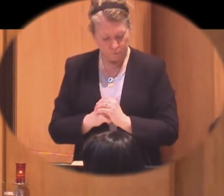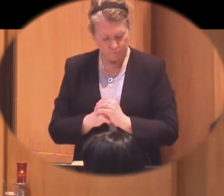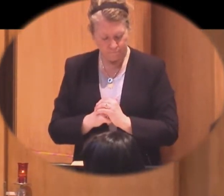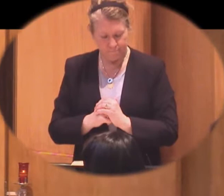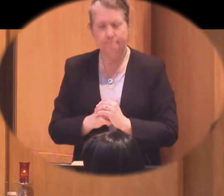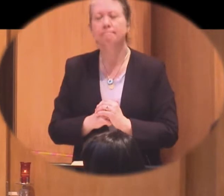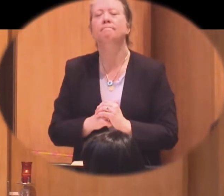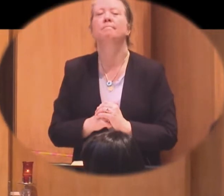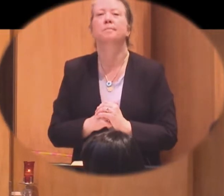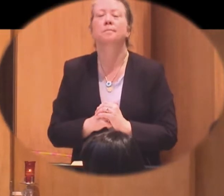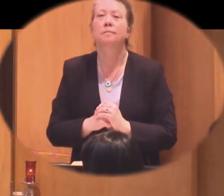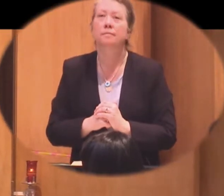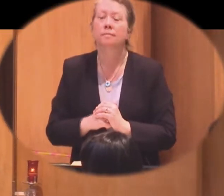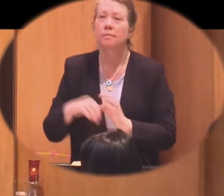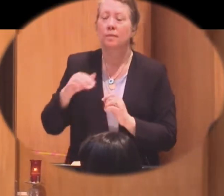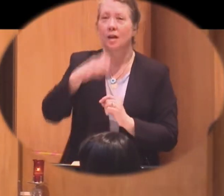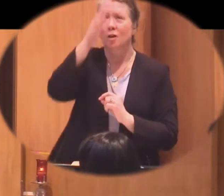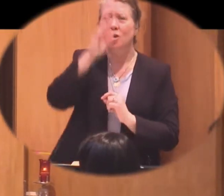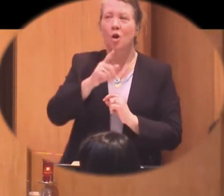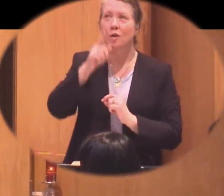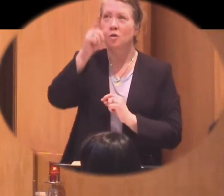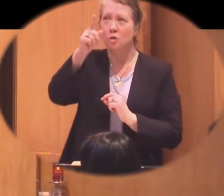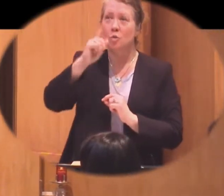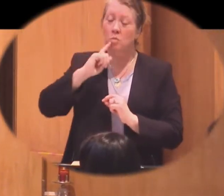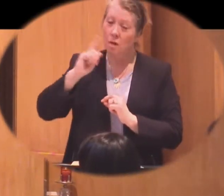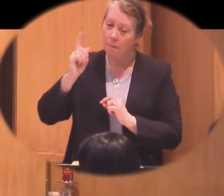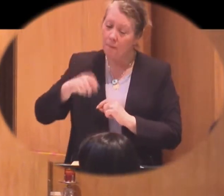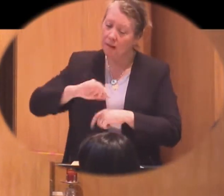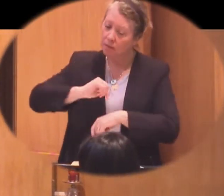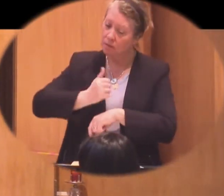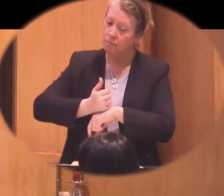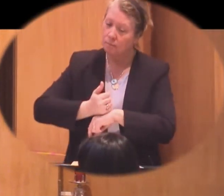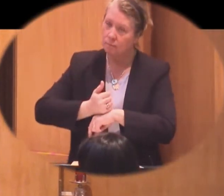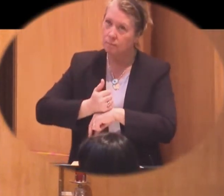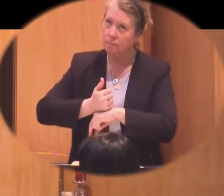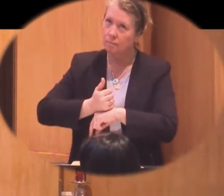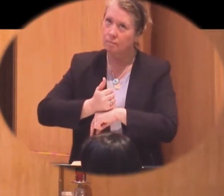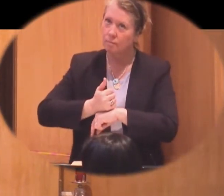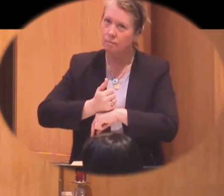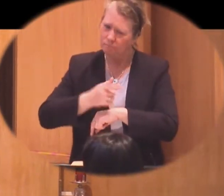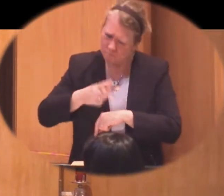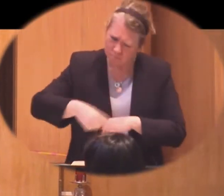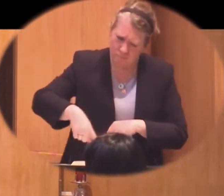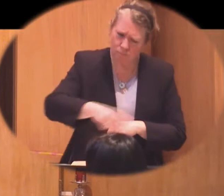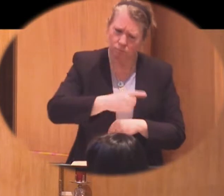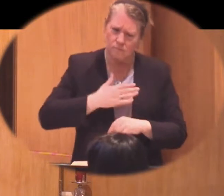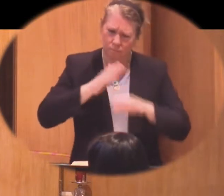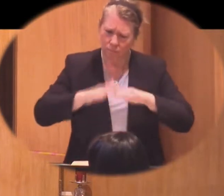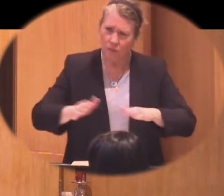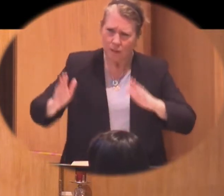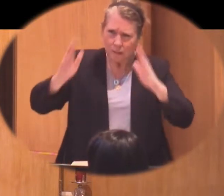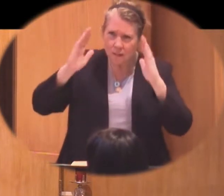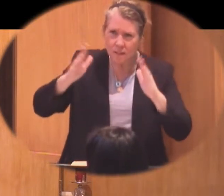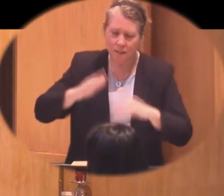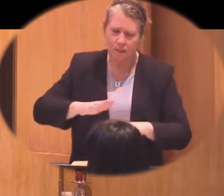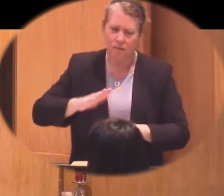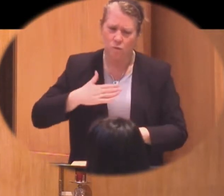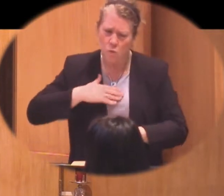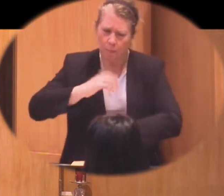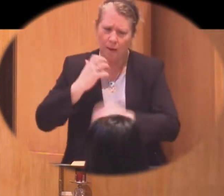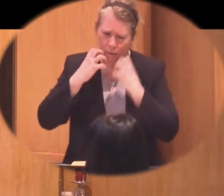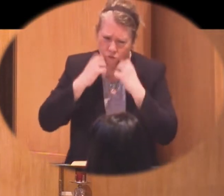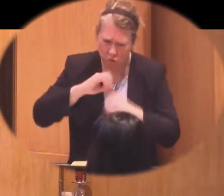O God, who have commanded us to listen to your beloved Son, be pleased, we pray, to nourish